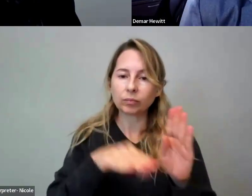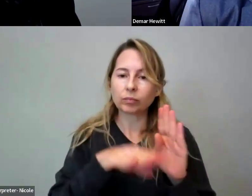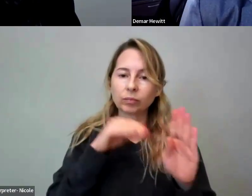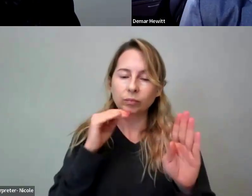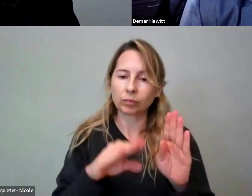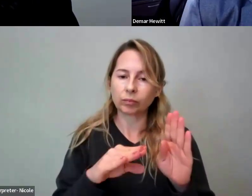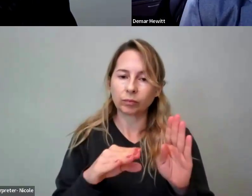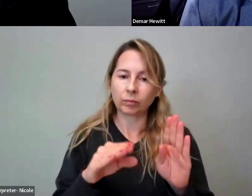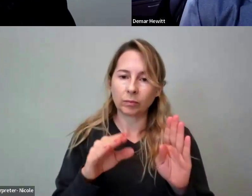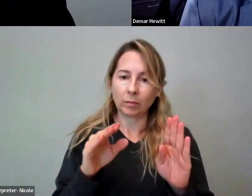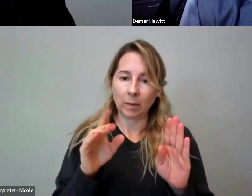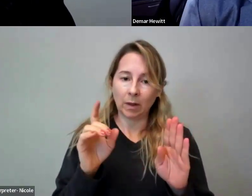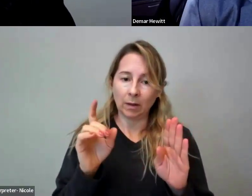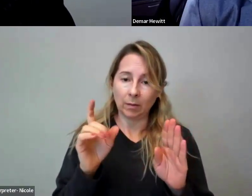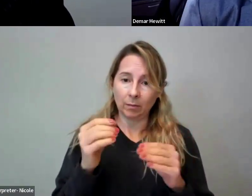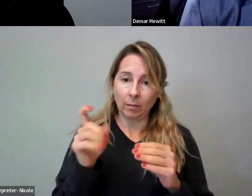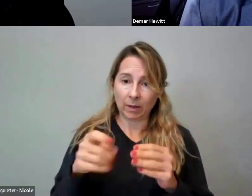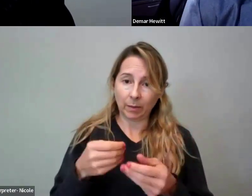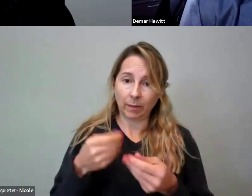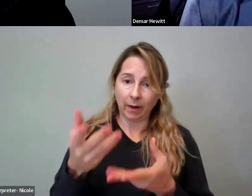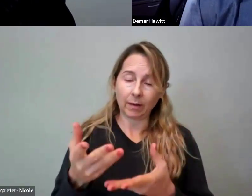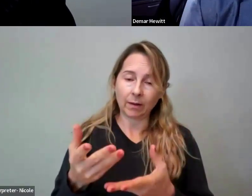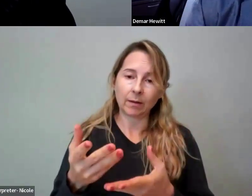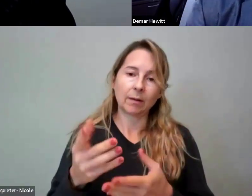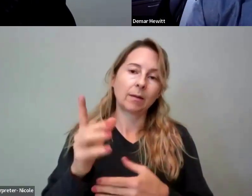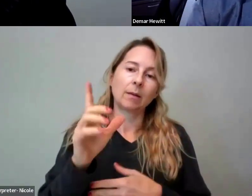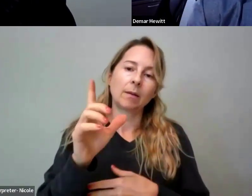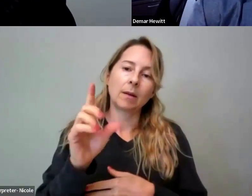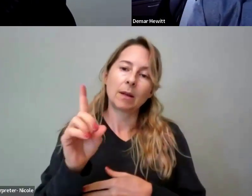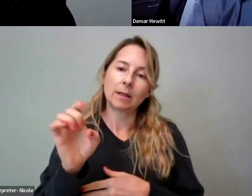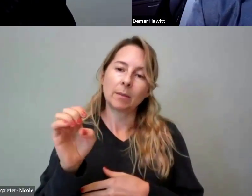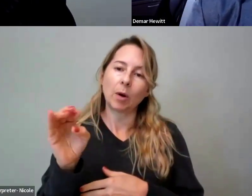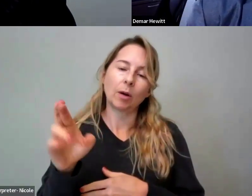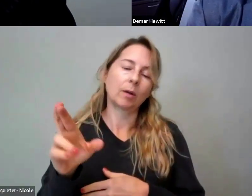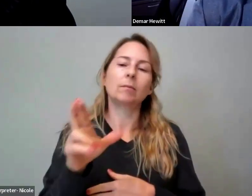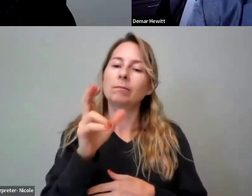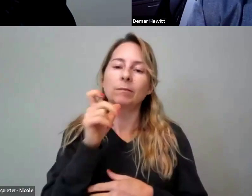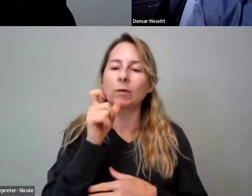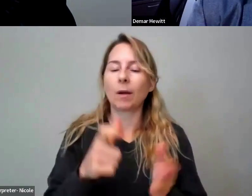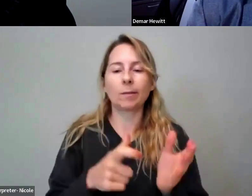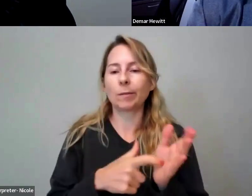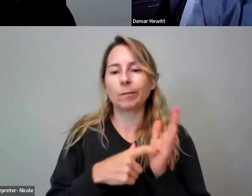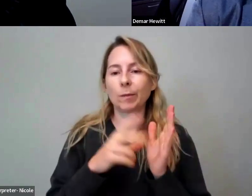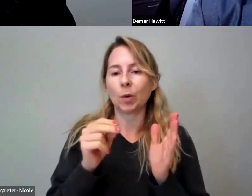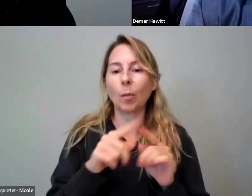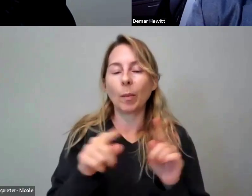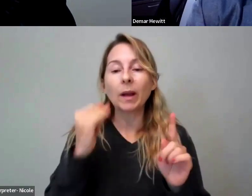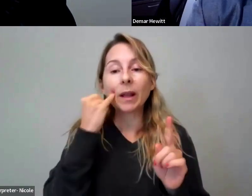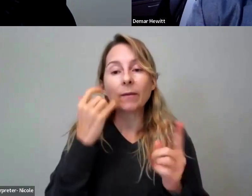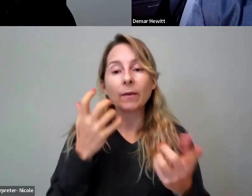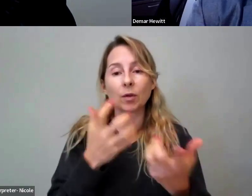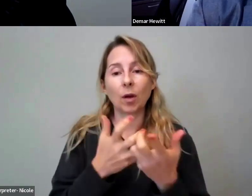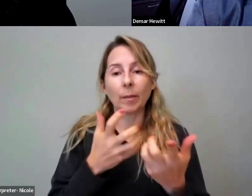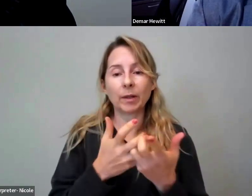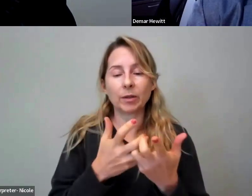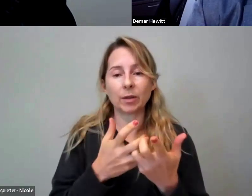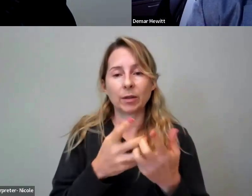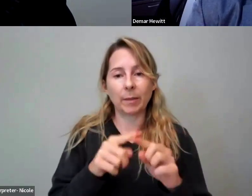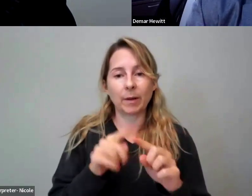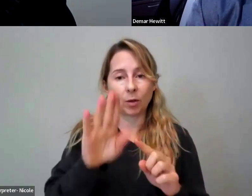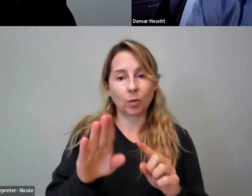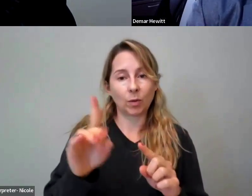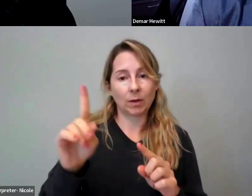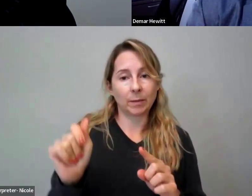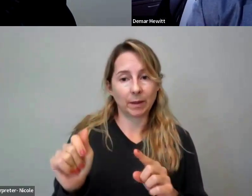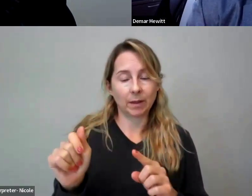entering garages? So it's not mandatory to provide it, but if it's a request for accommodation based on your disability